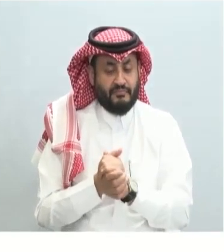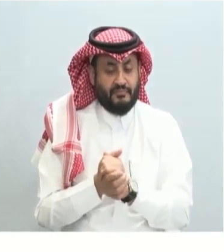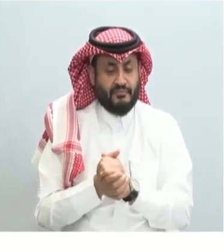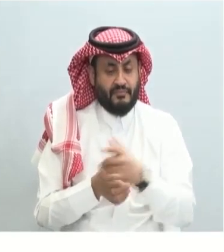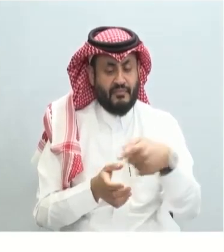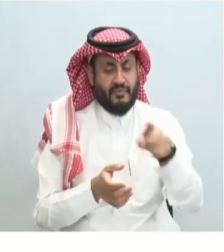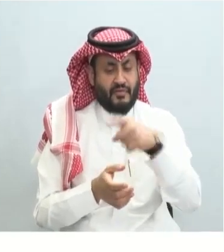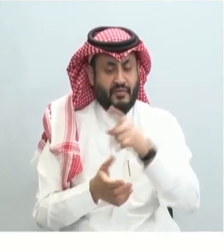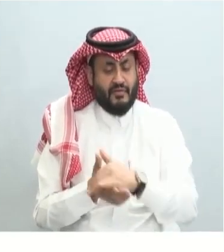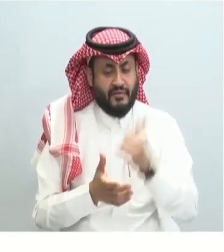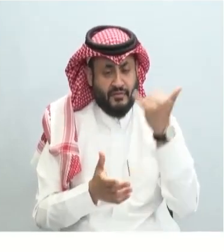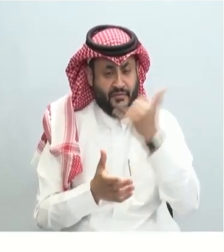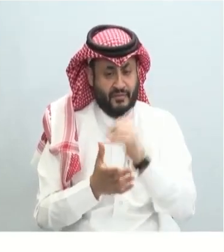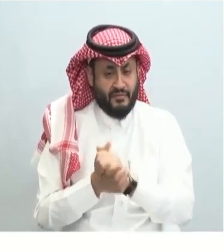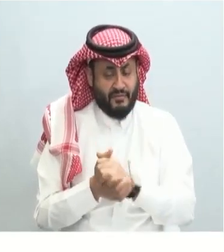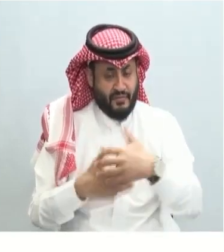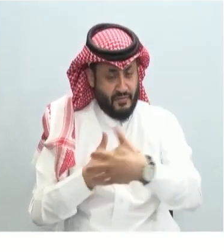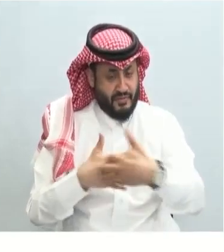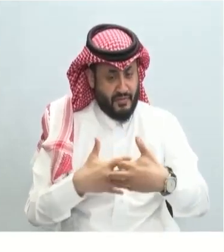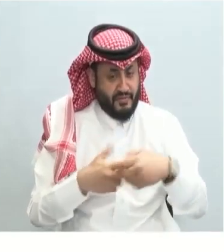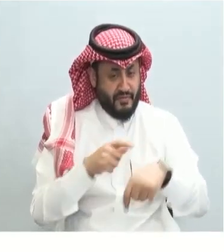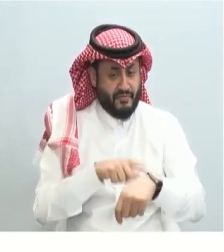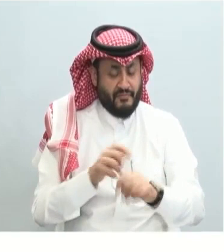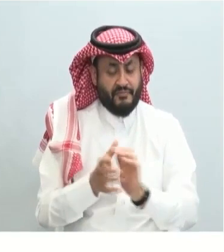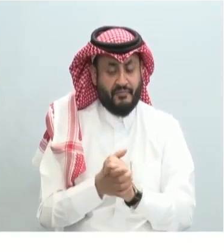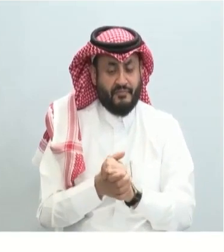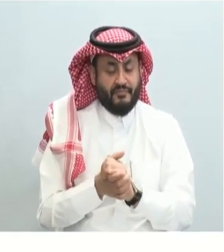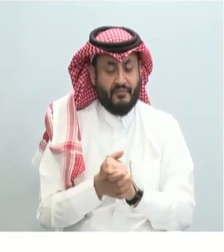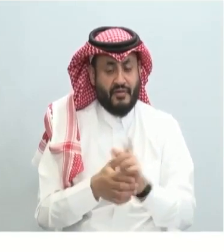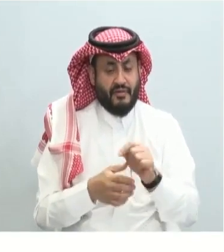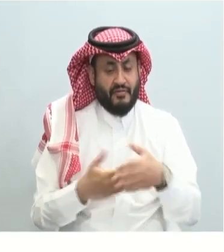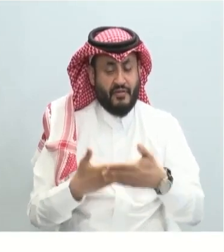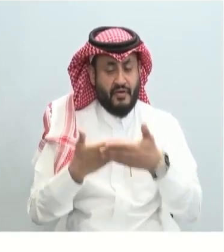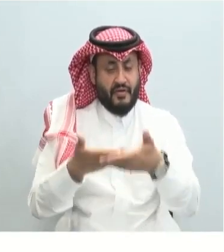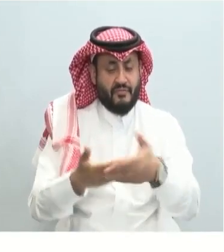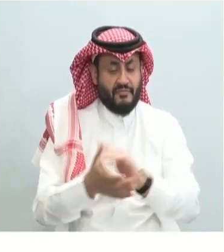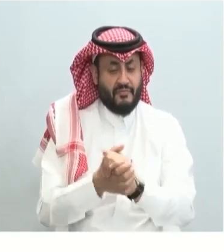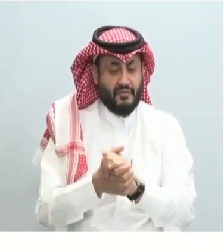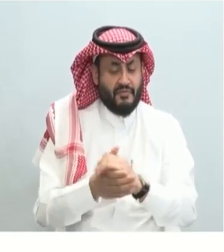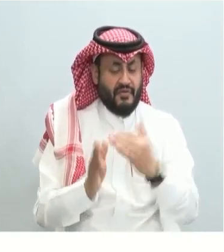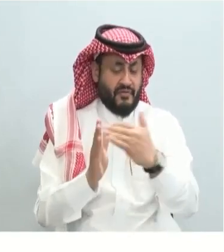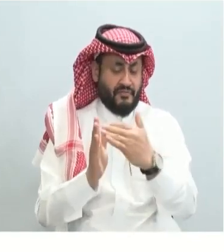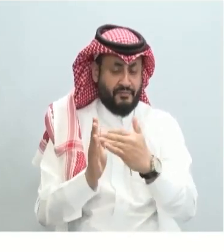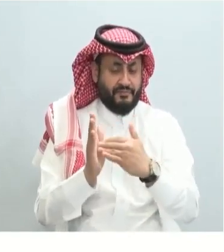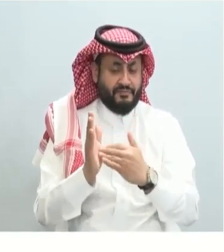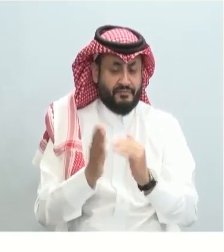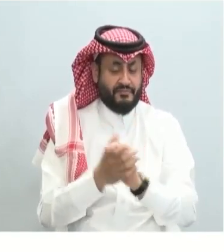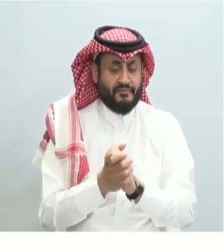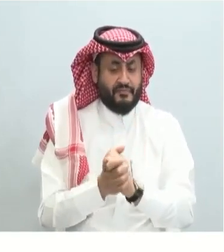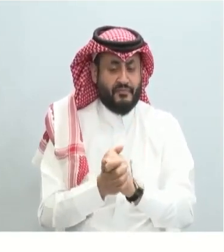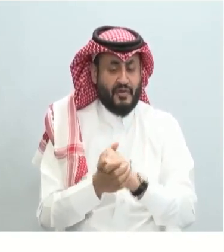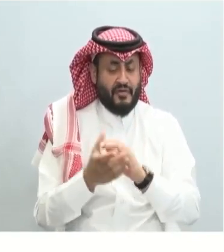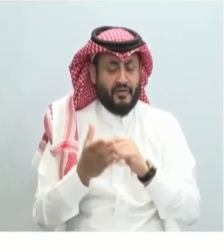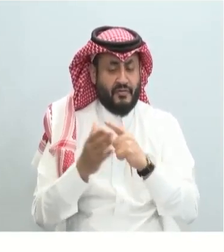said this is the importance of calendar, as it helps us to plan and make plans